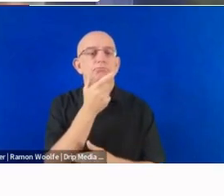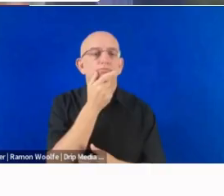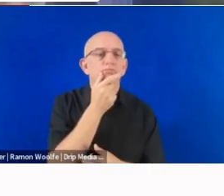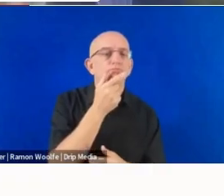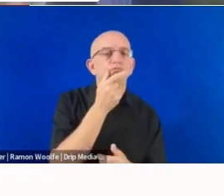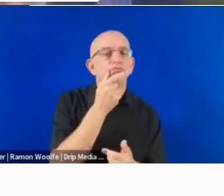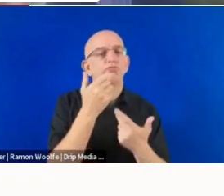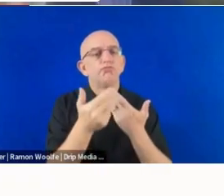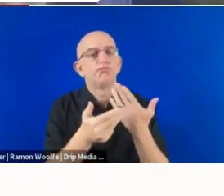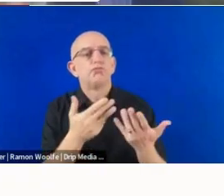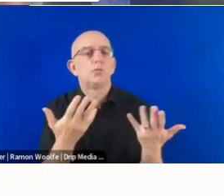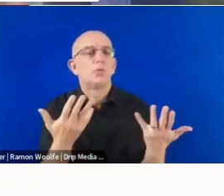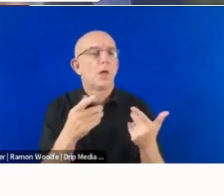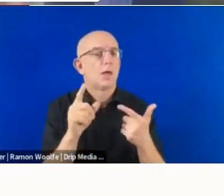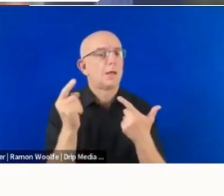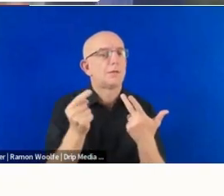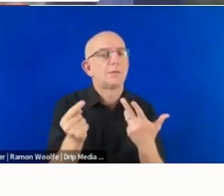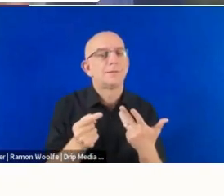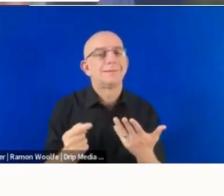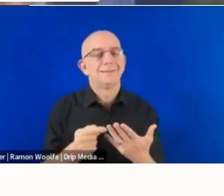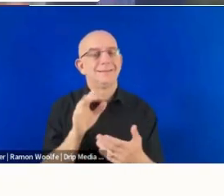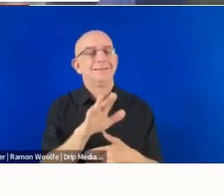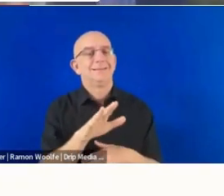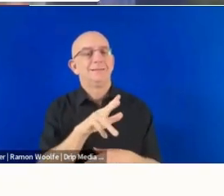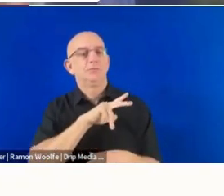between its elements.